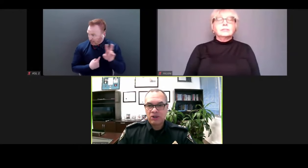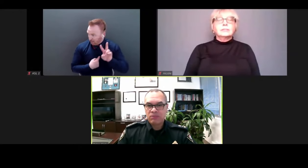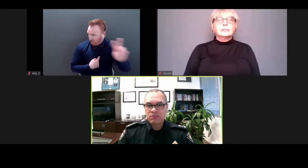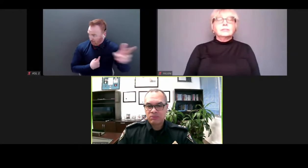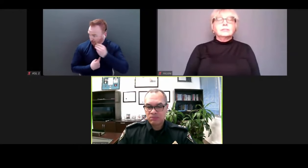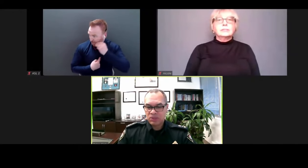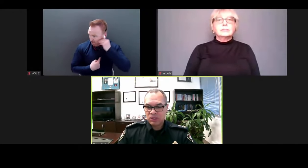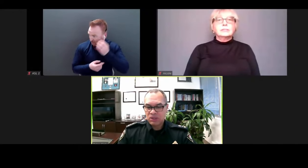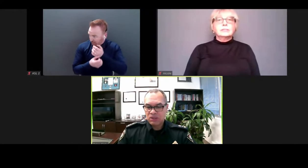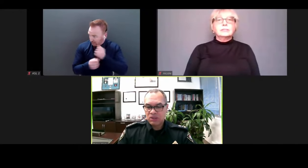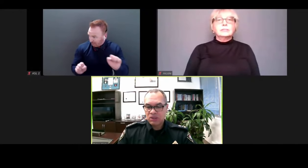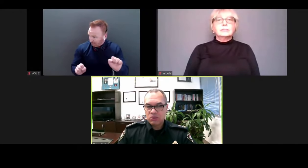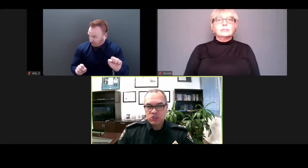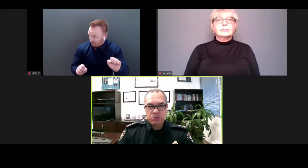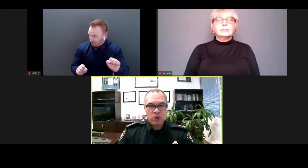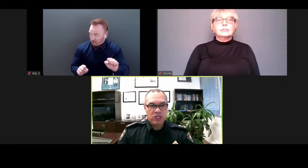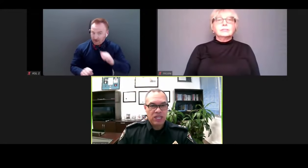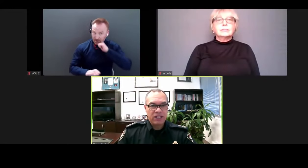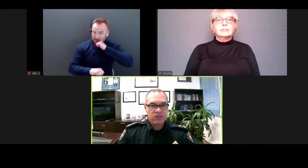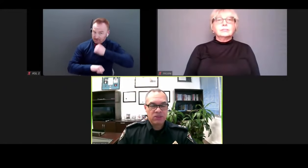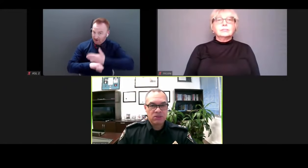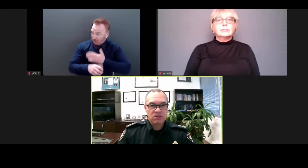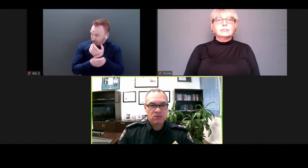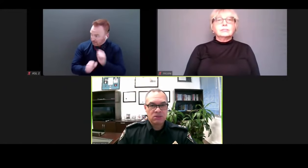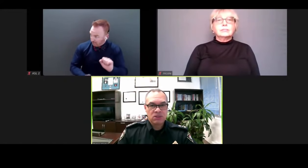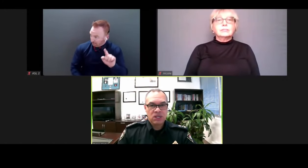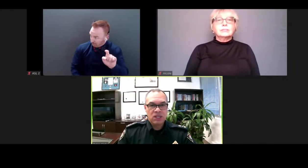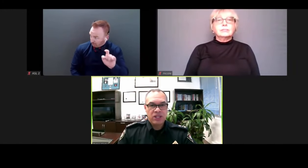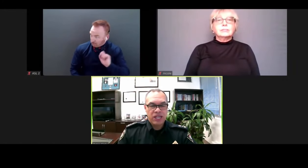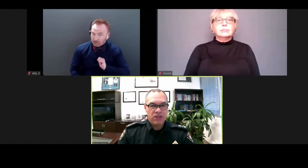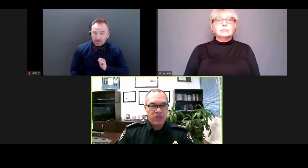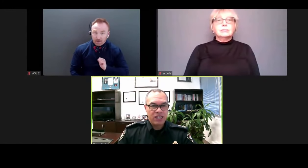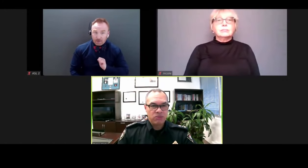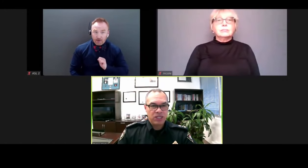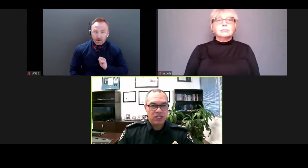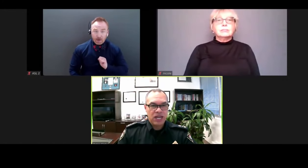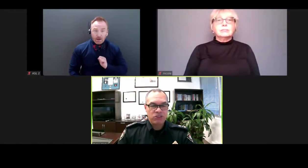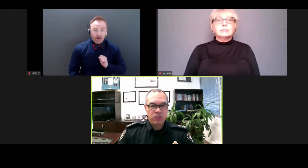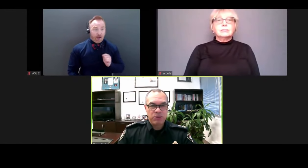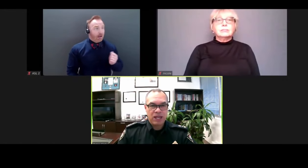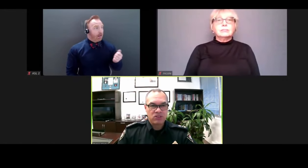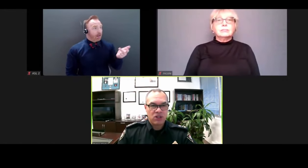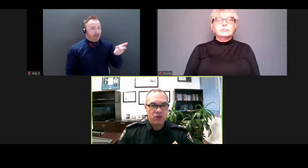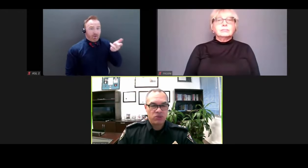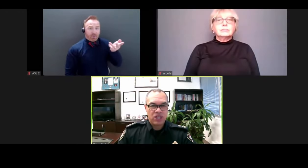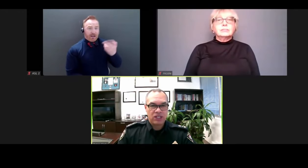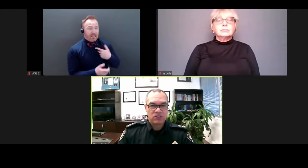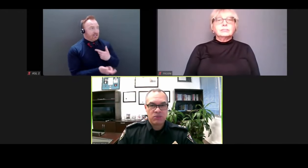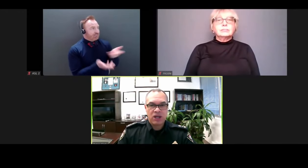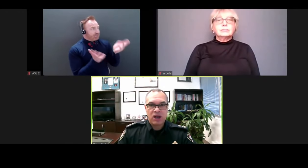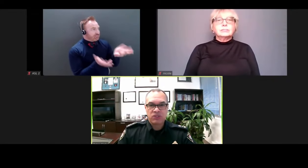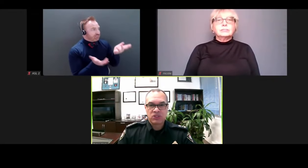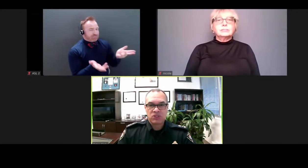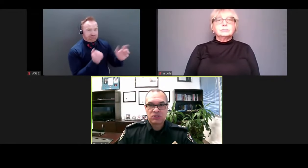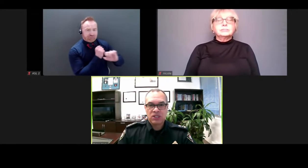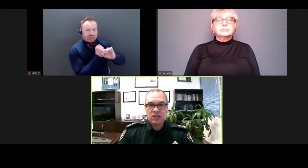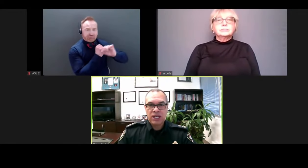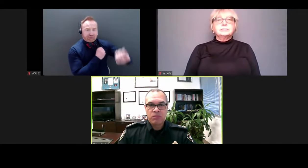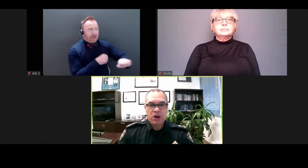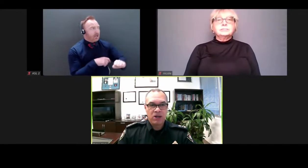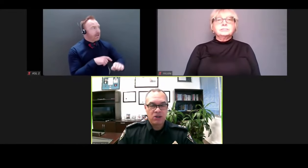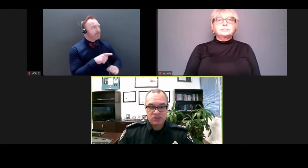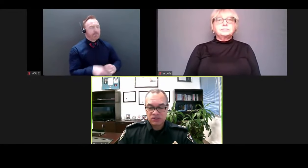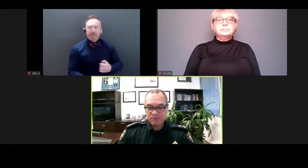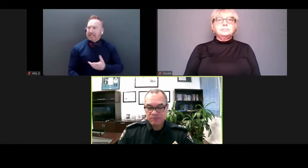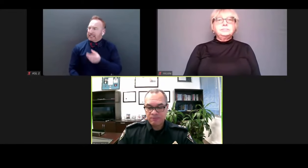daughter? We spoke at length. They again thanked me and asked me to pass on those thanks to my officers and